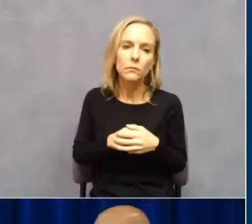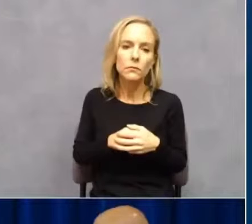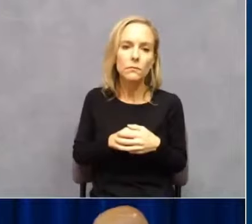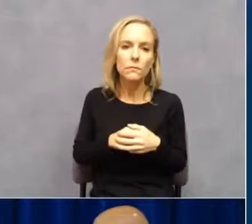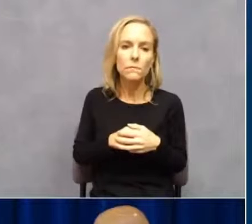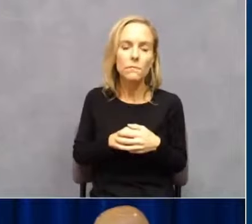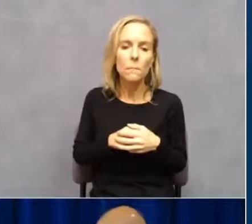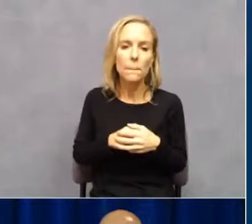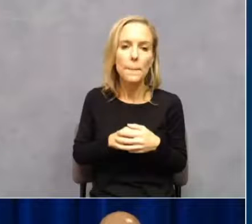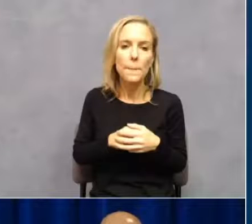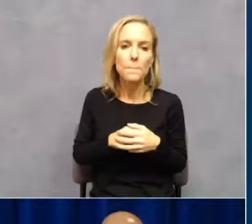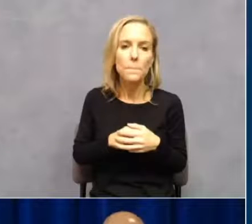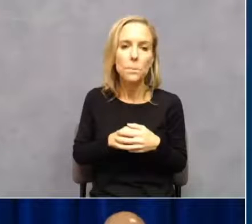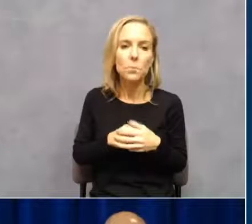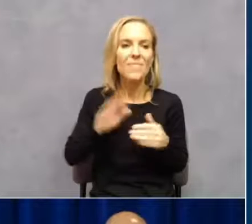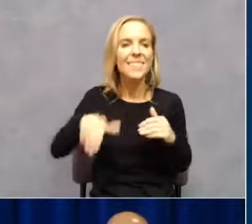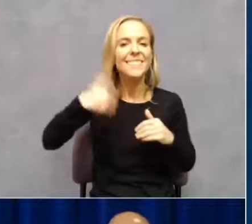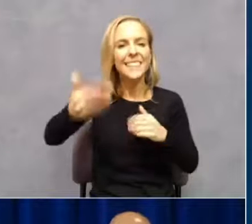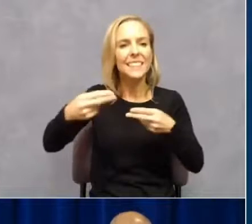So, next slide.